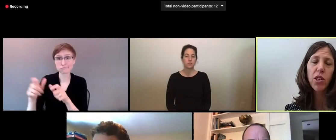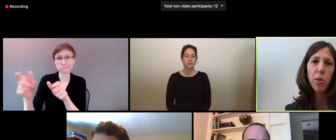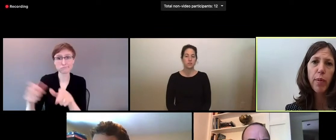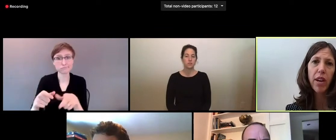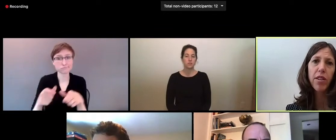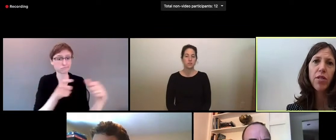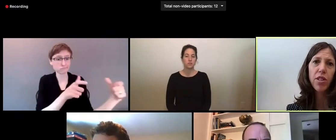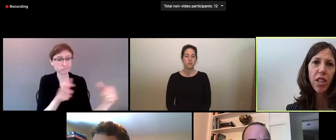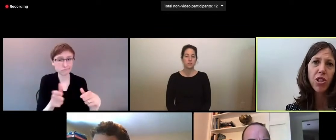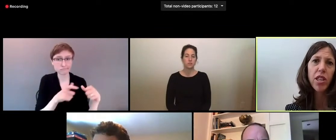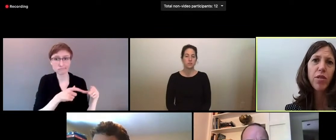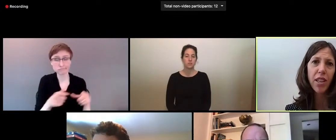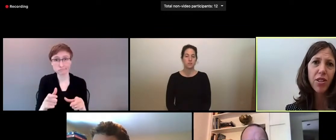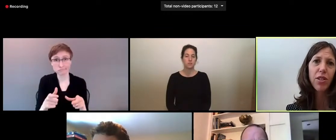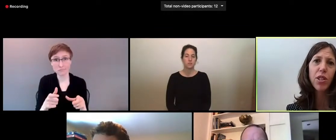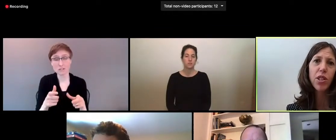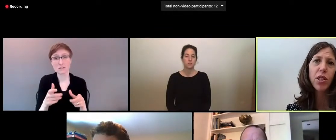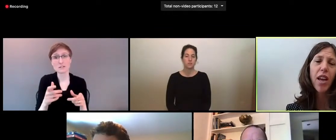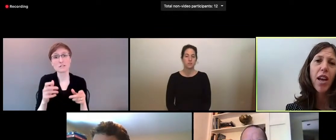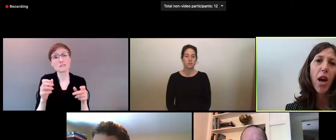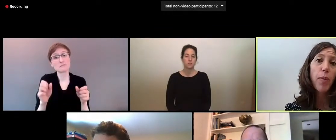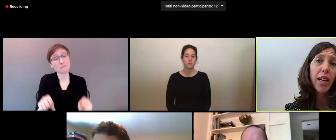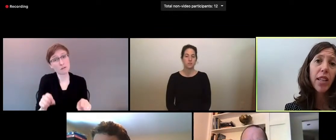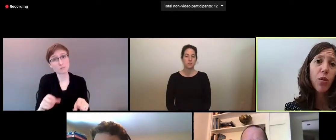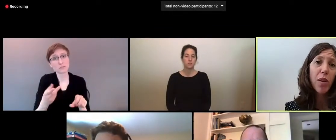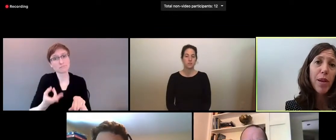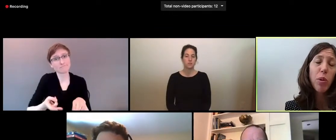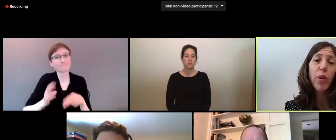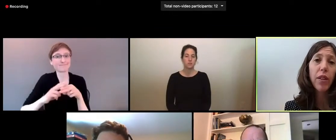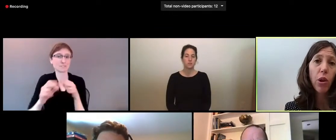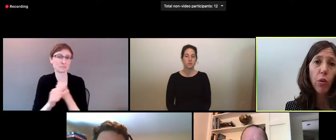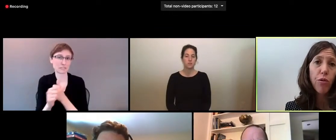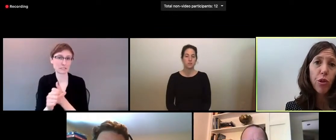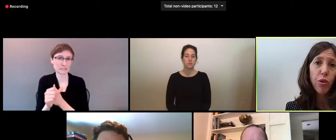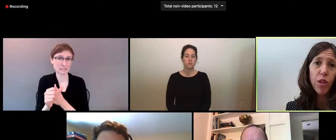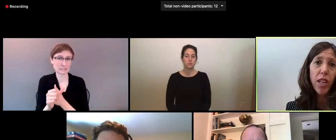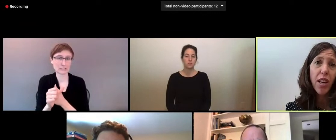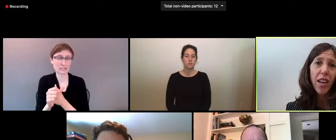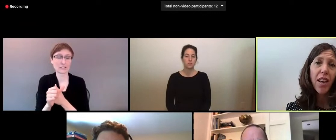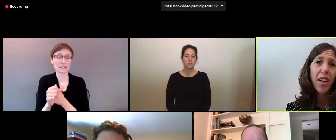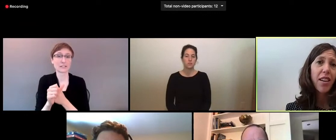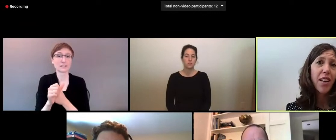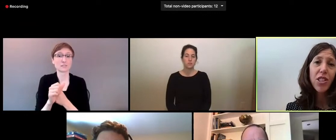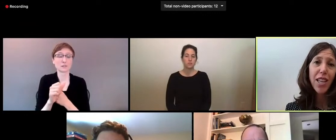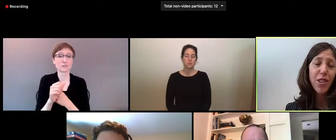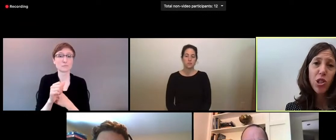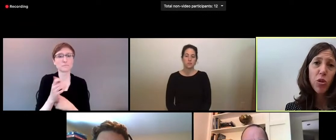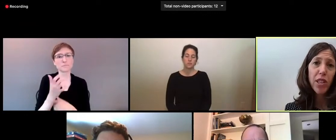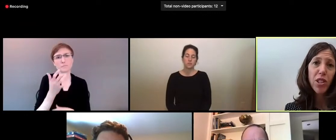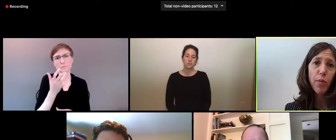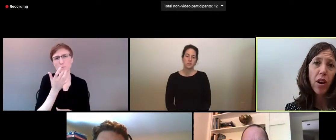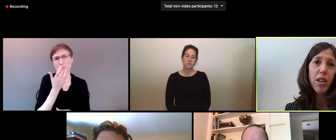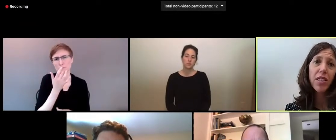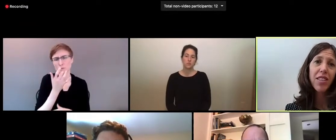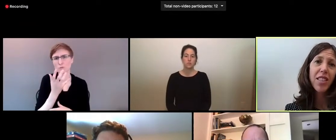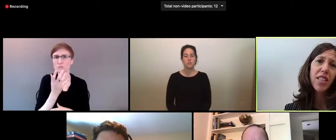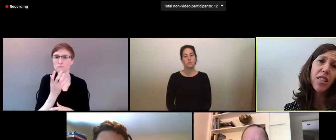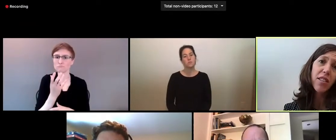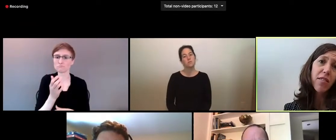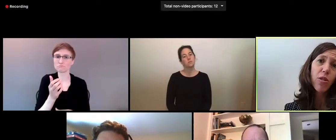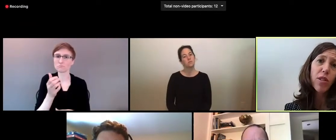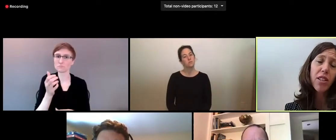was infected who prepared it or touched the utensils. So a picnic where people bring their own food and stay the 2 meters